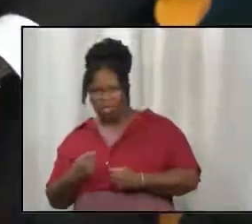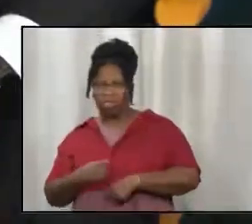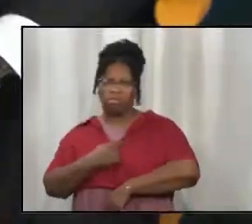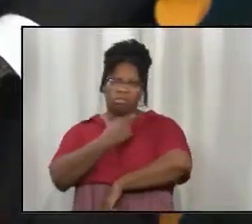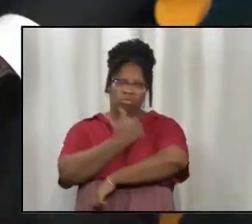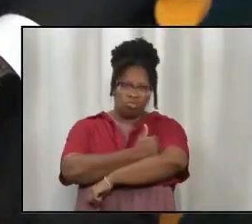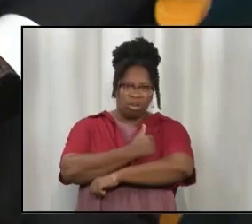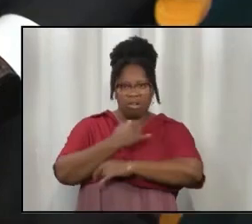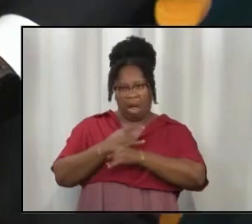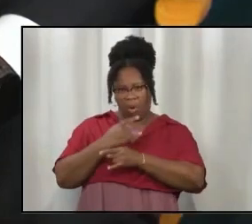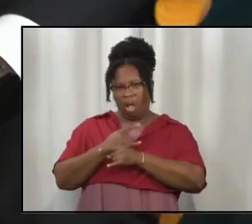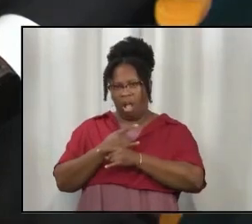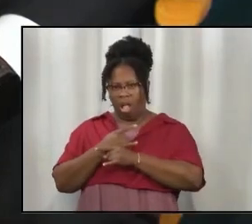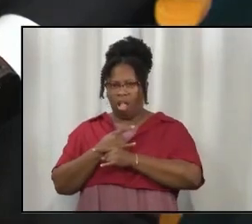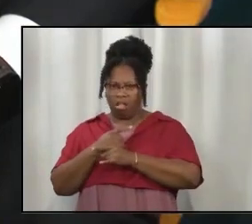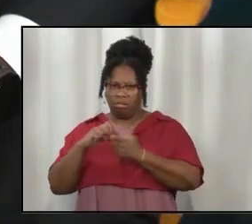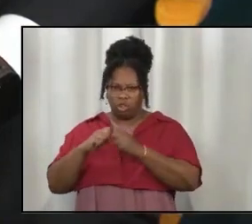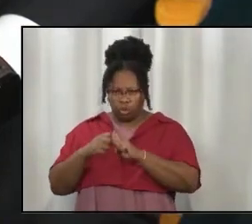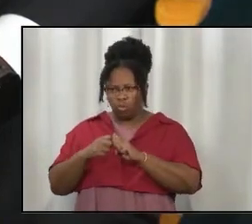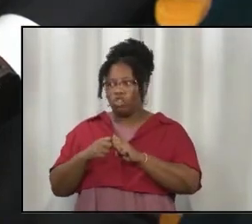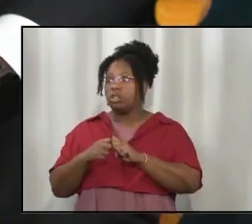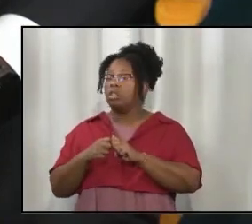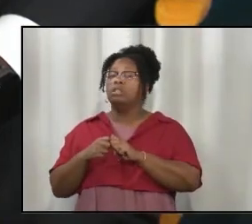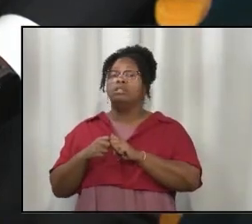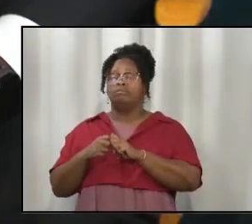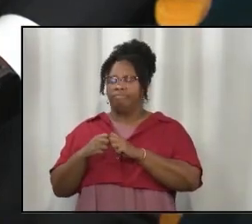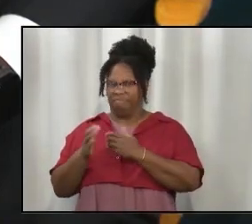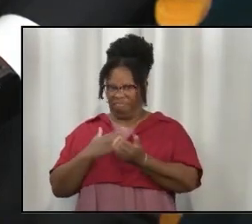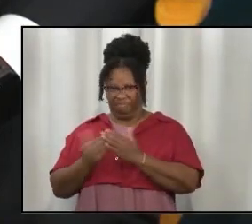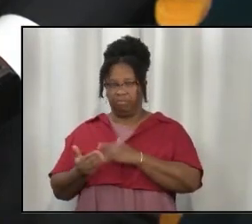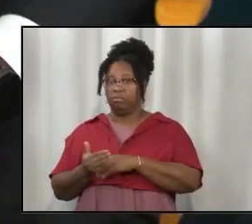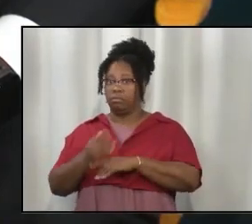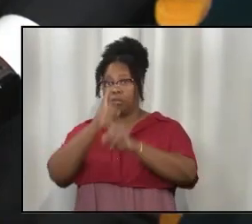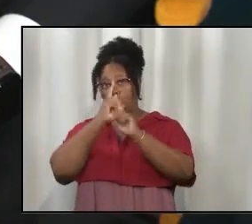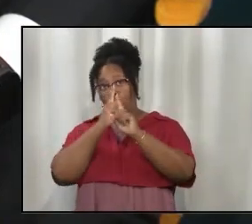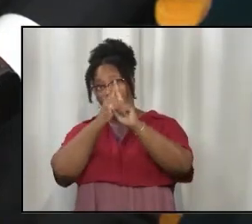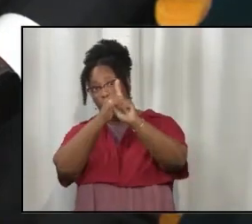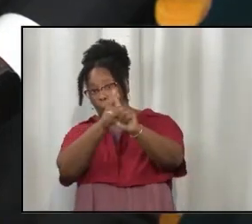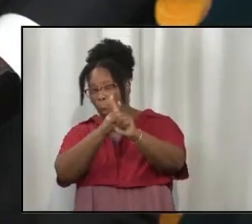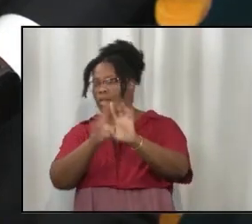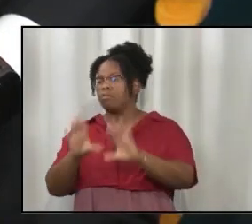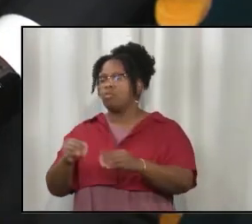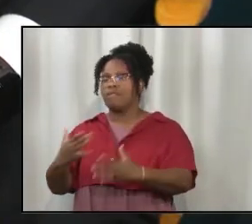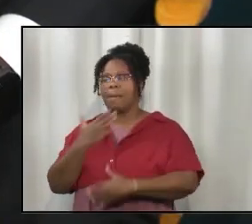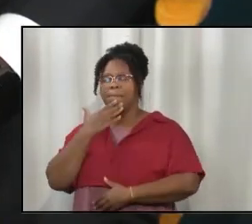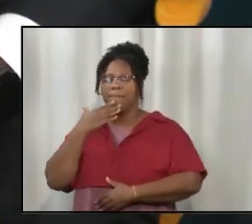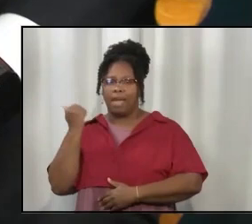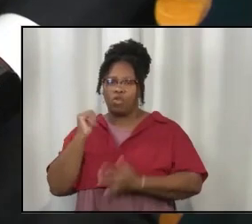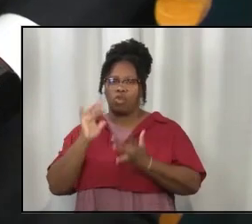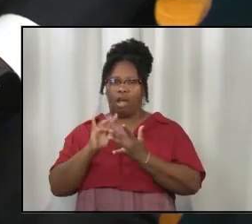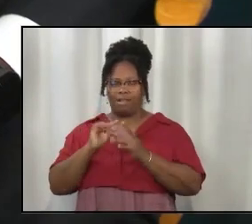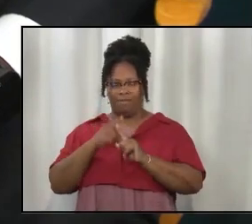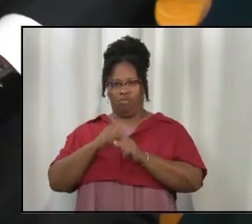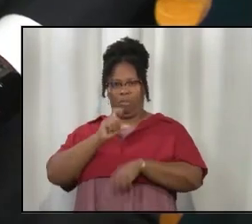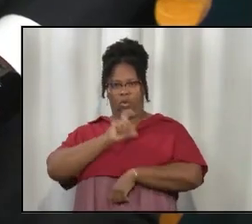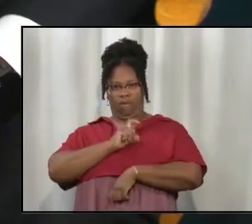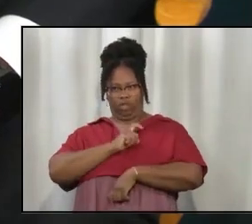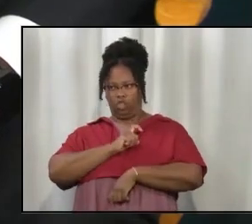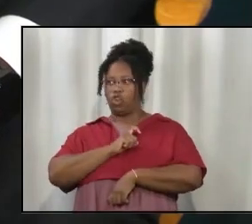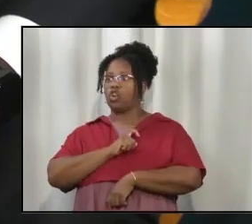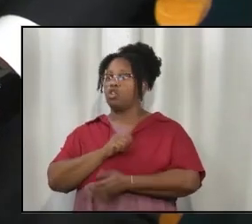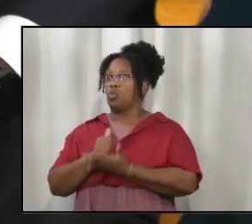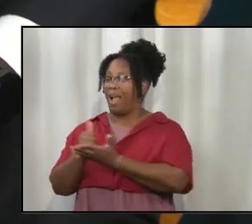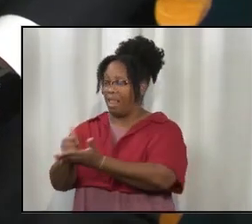The long-term goal is to create a better contact by that officer and that individual and help address the